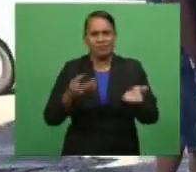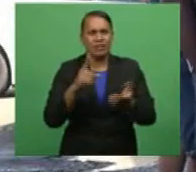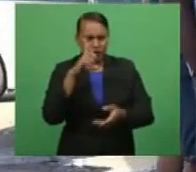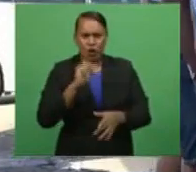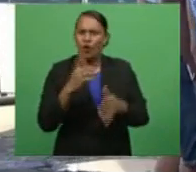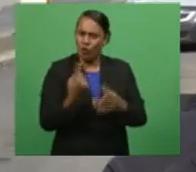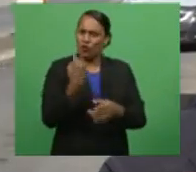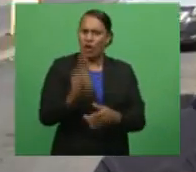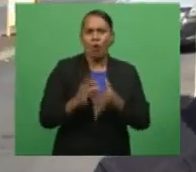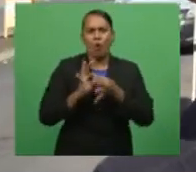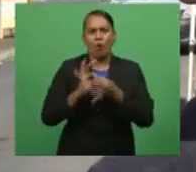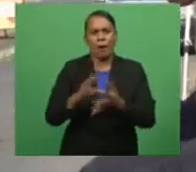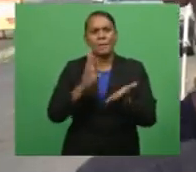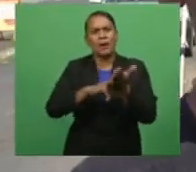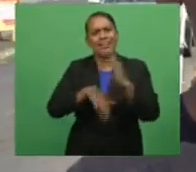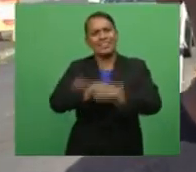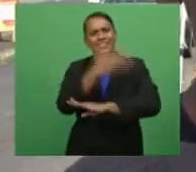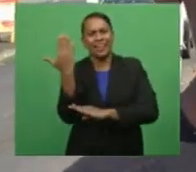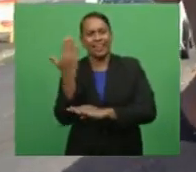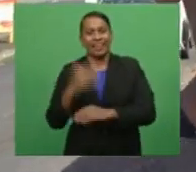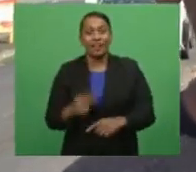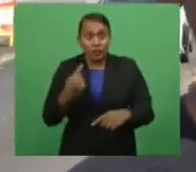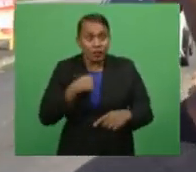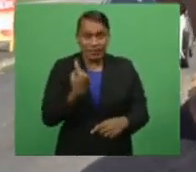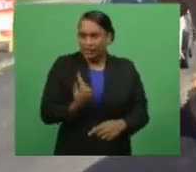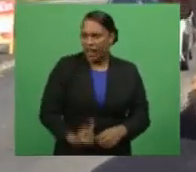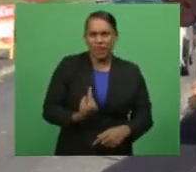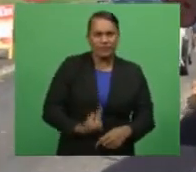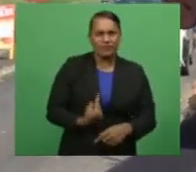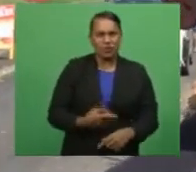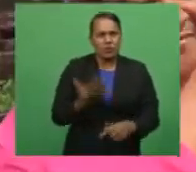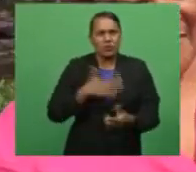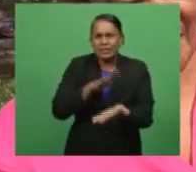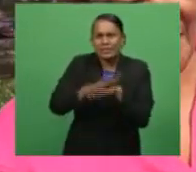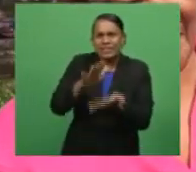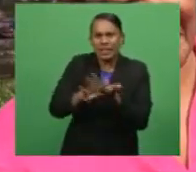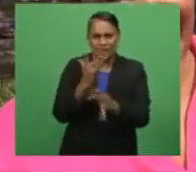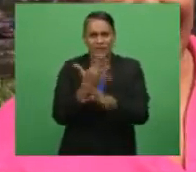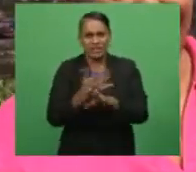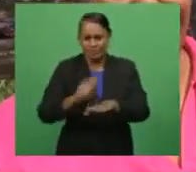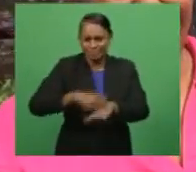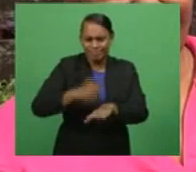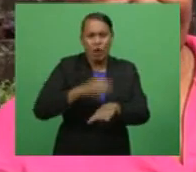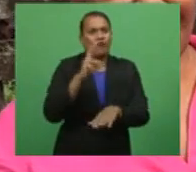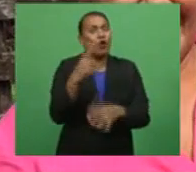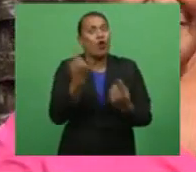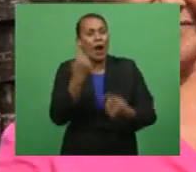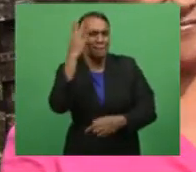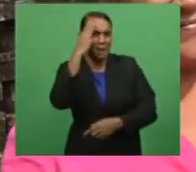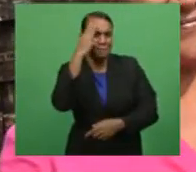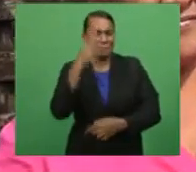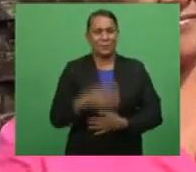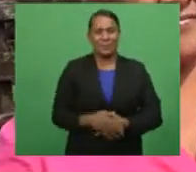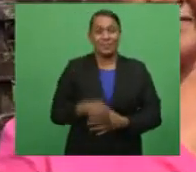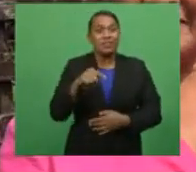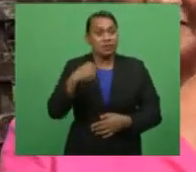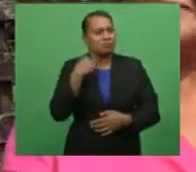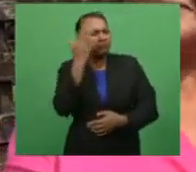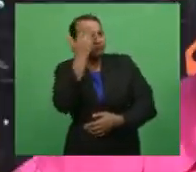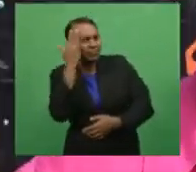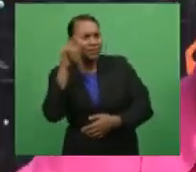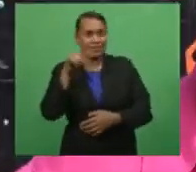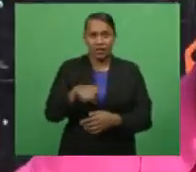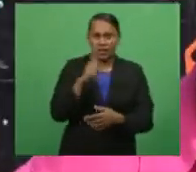for Mother's Day. I will clean the fish myself because tomorrow is Mother's Day. I think that the son can do it for the mother for